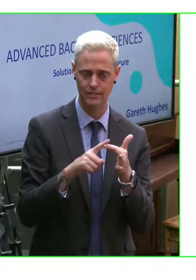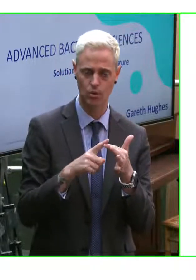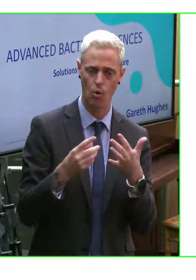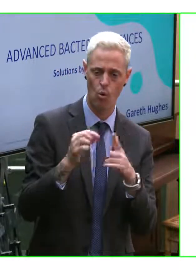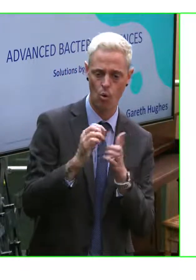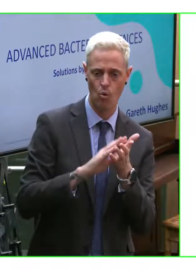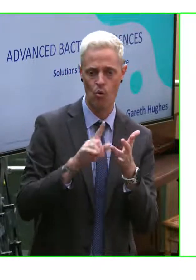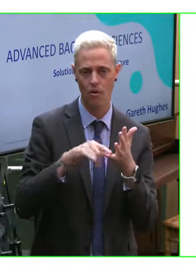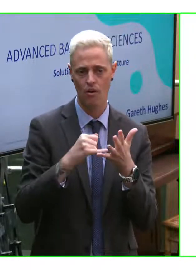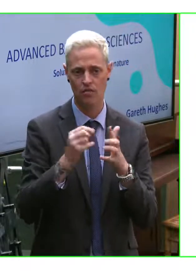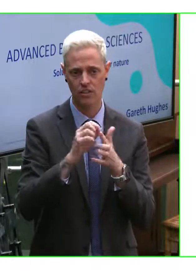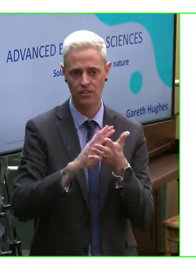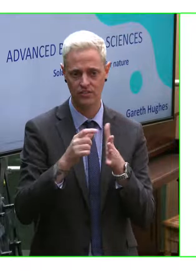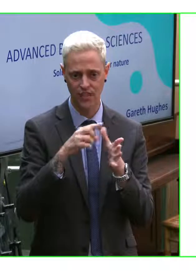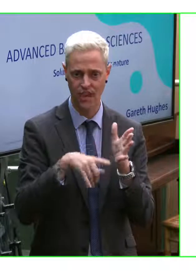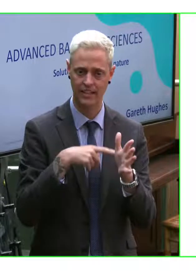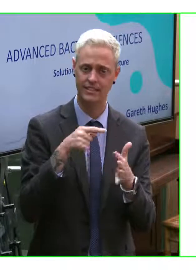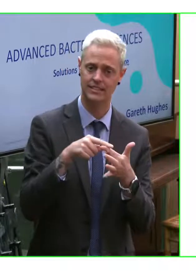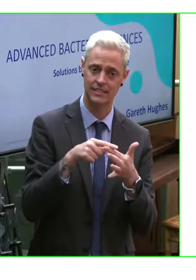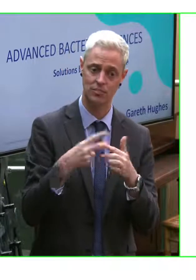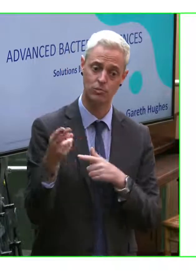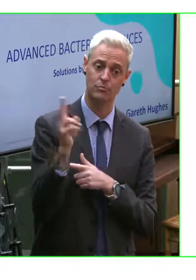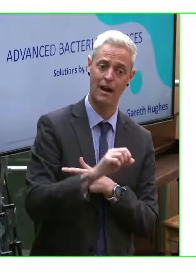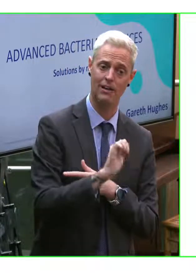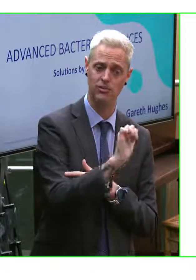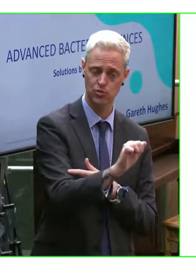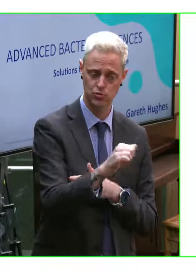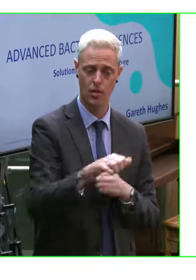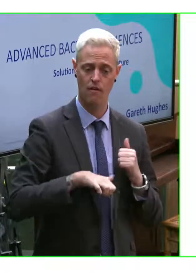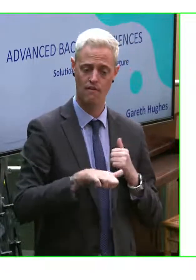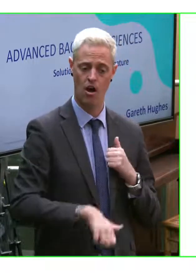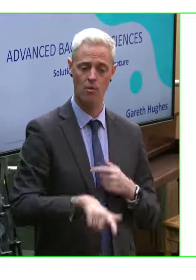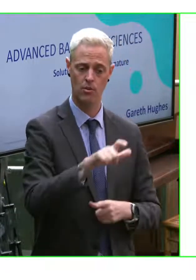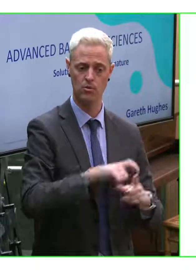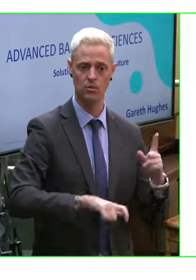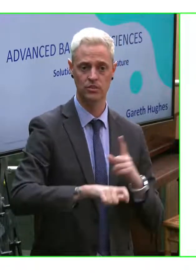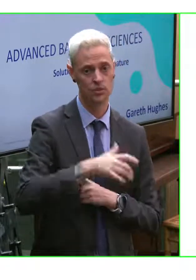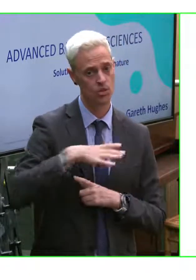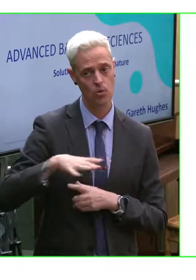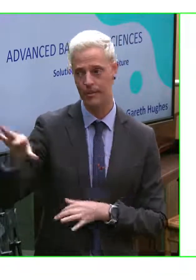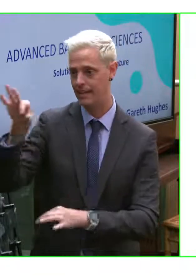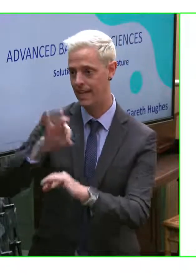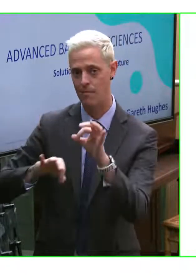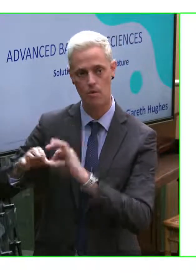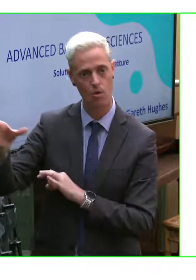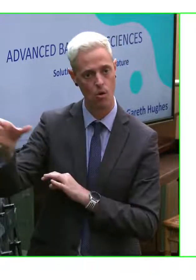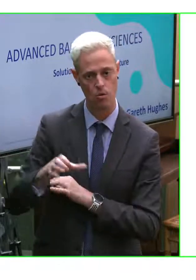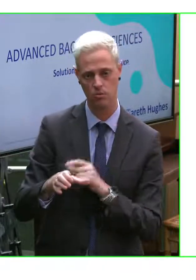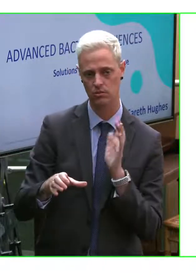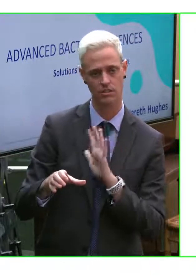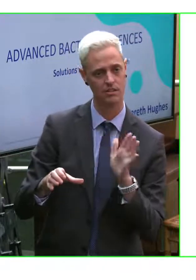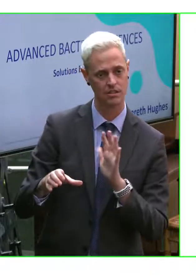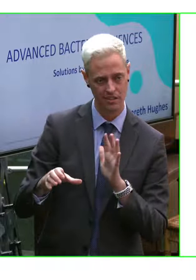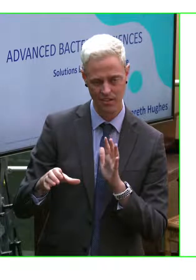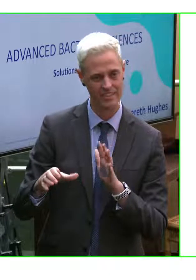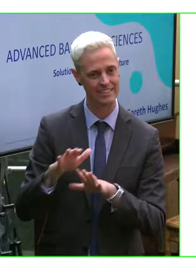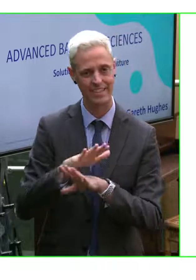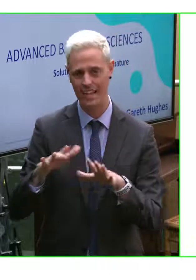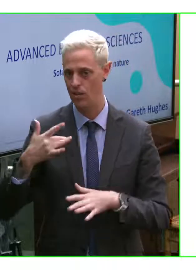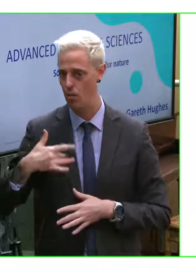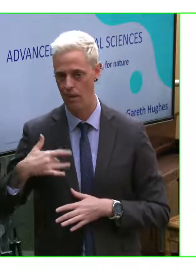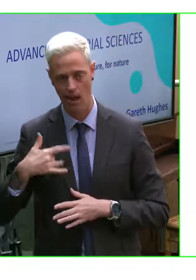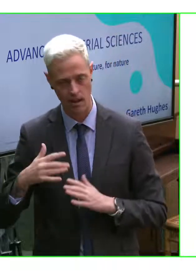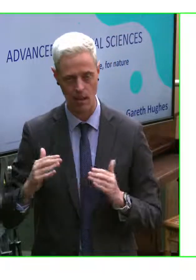get recycled back into the farming community, so we grow less reliant on the inorganic, high energy,